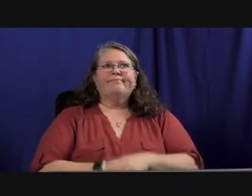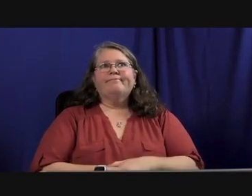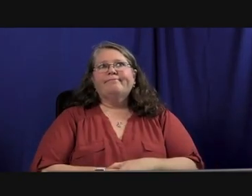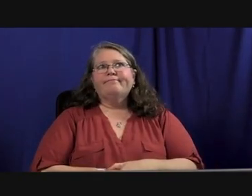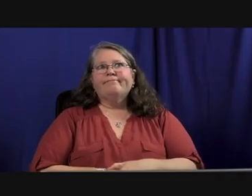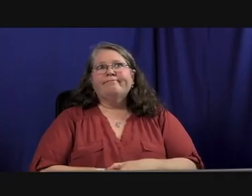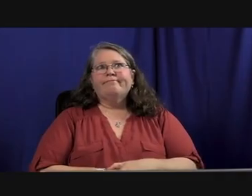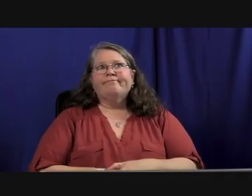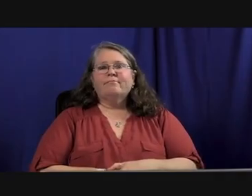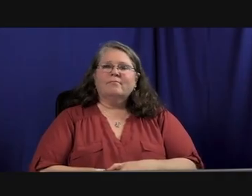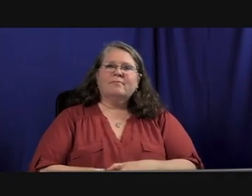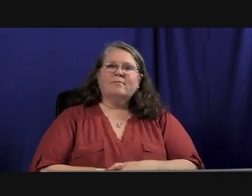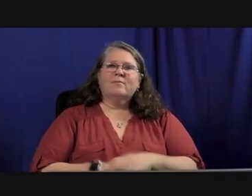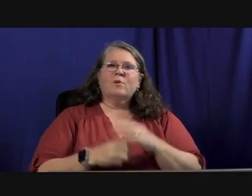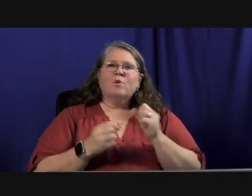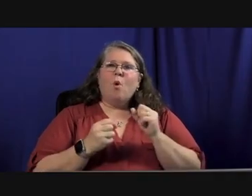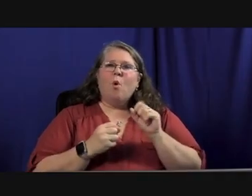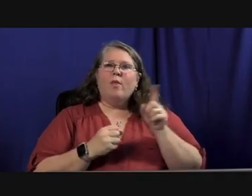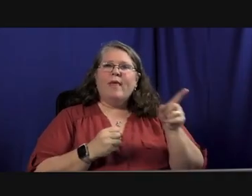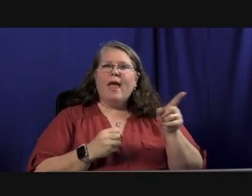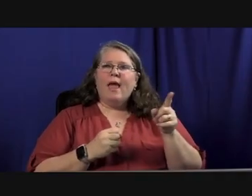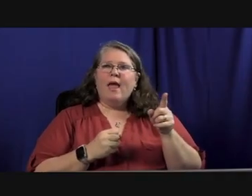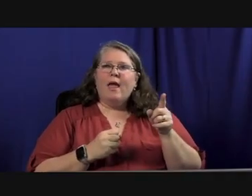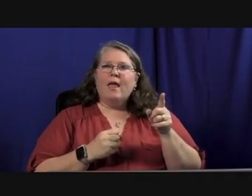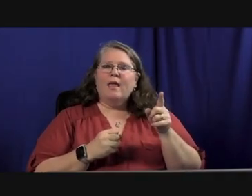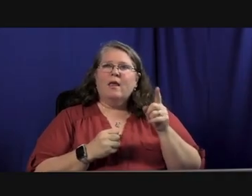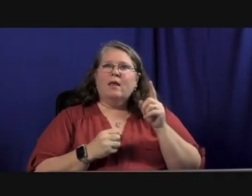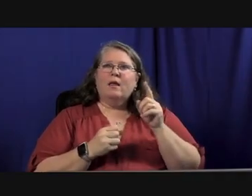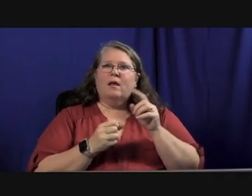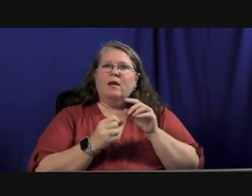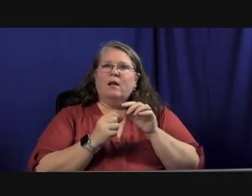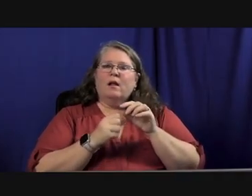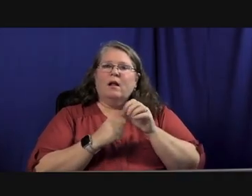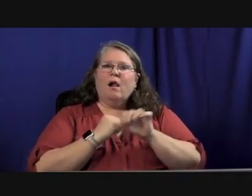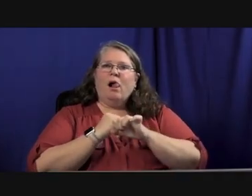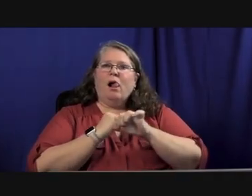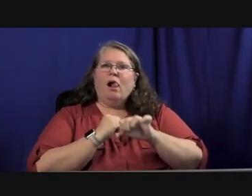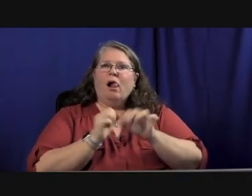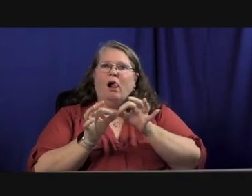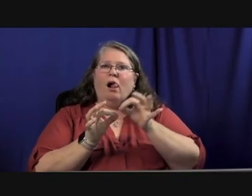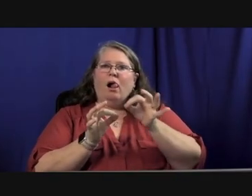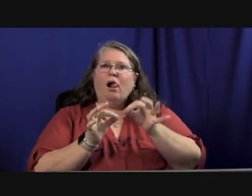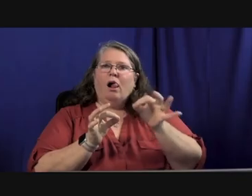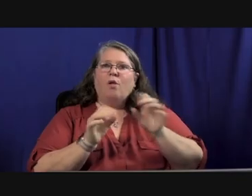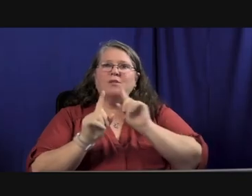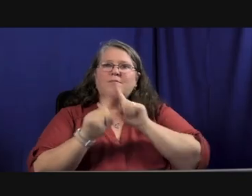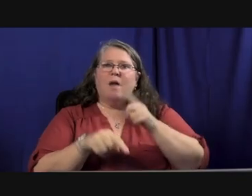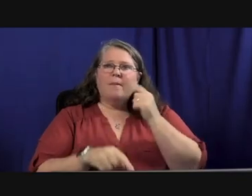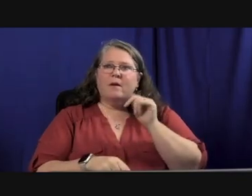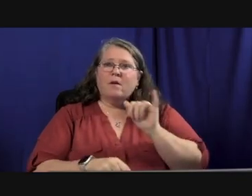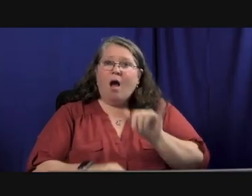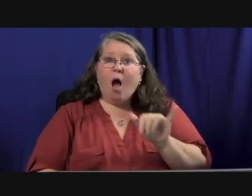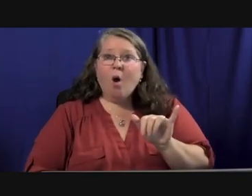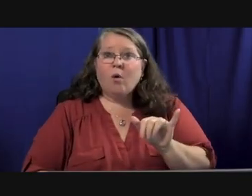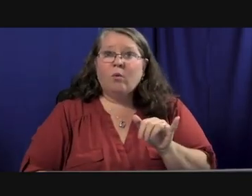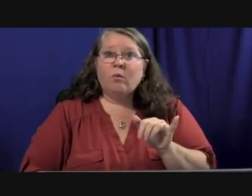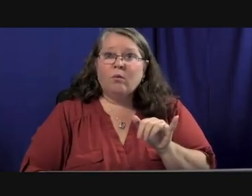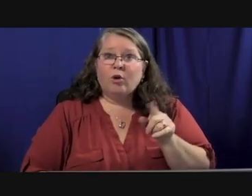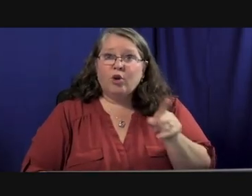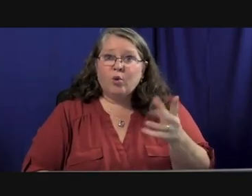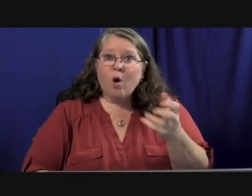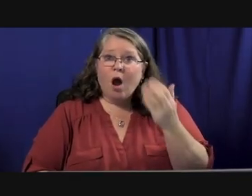usually they feel insufficient. They feel that they are not